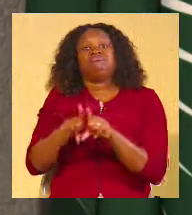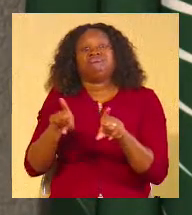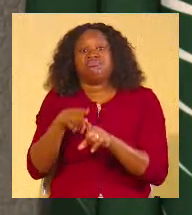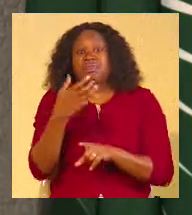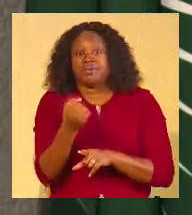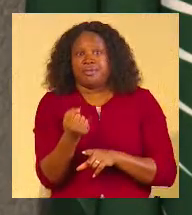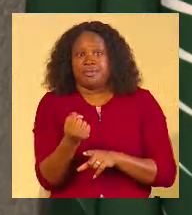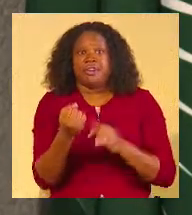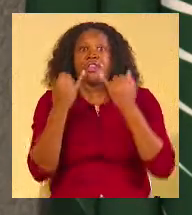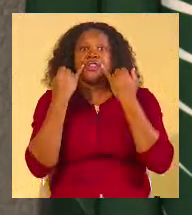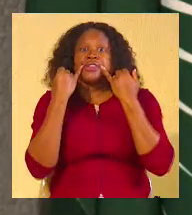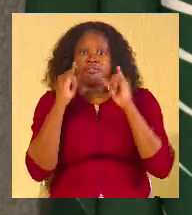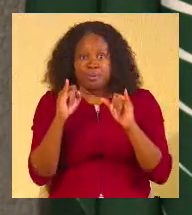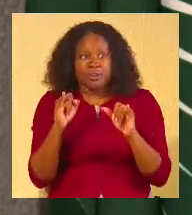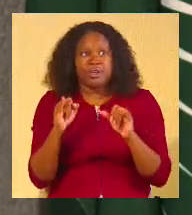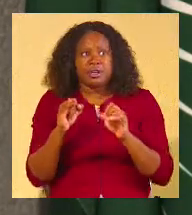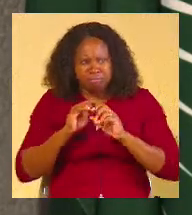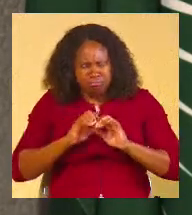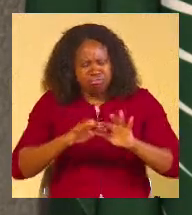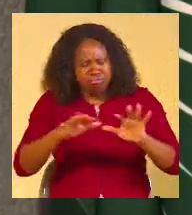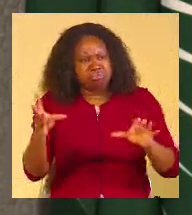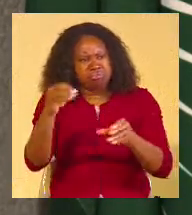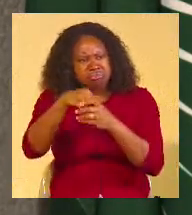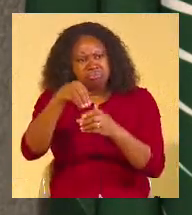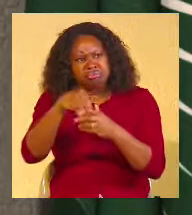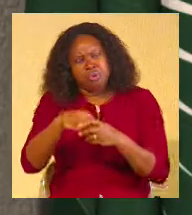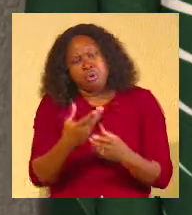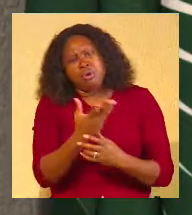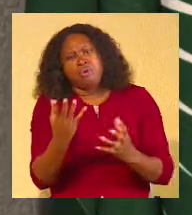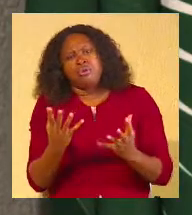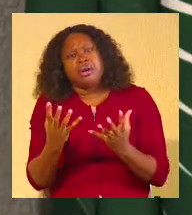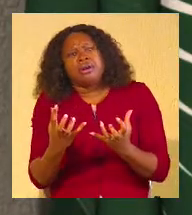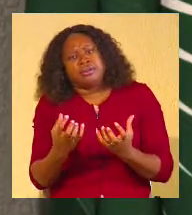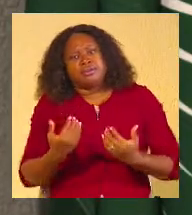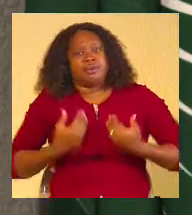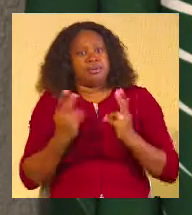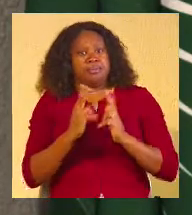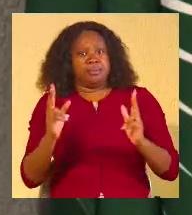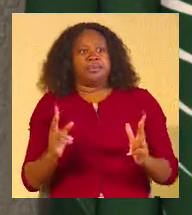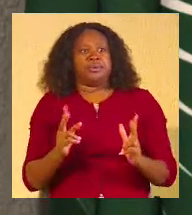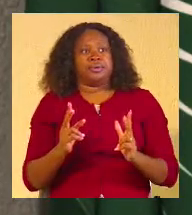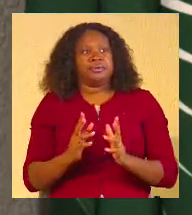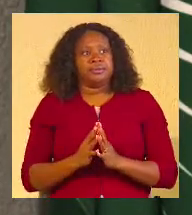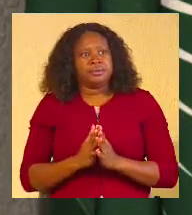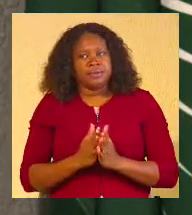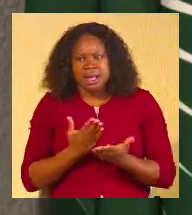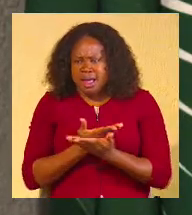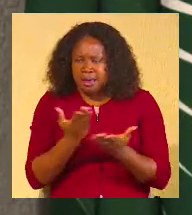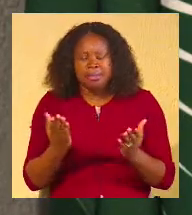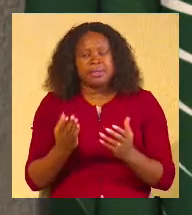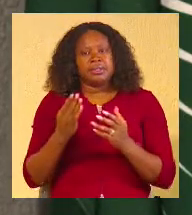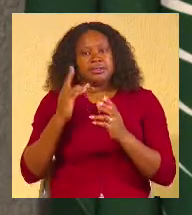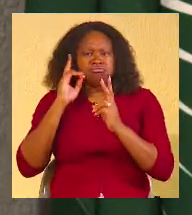So the information is definitely going to be tailored to the needs of young people in their